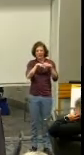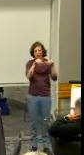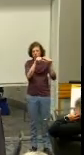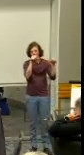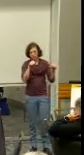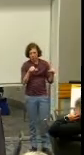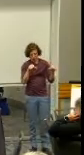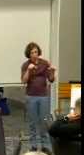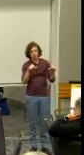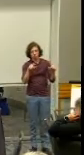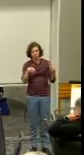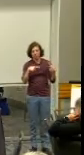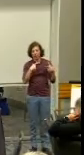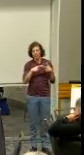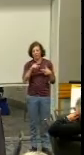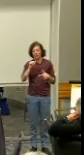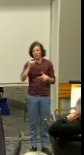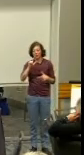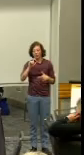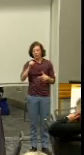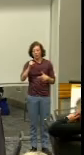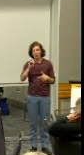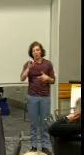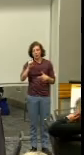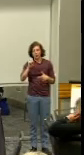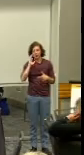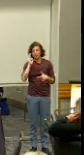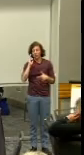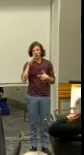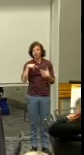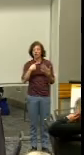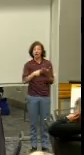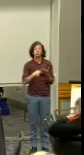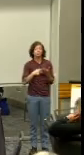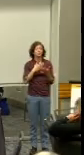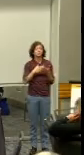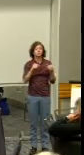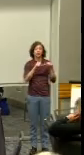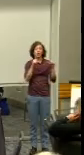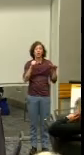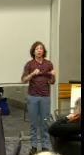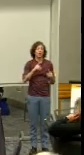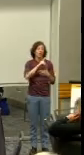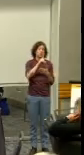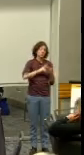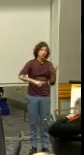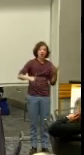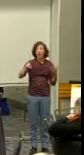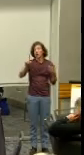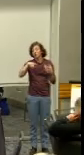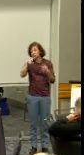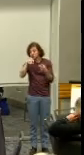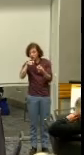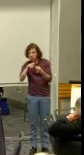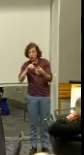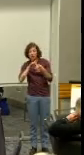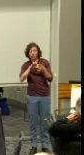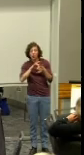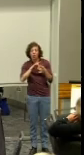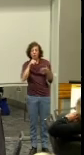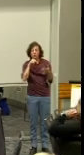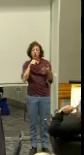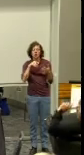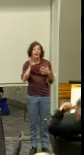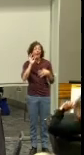back to Alexis, who will go over some of the architectural design details of the Fruit Valley